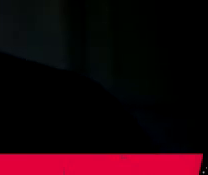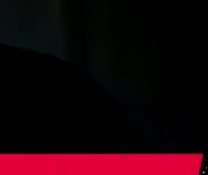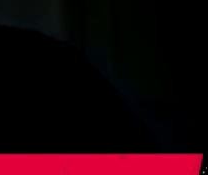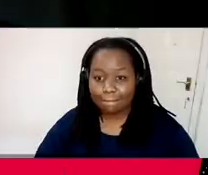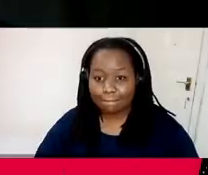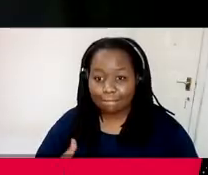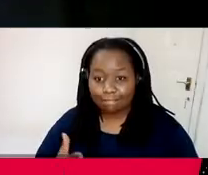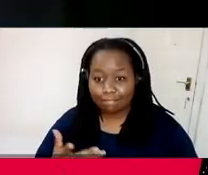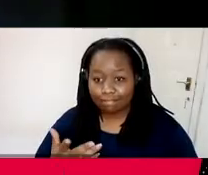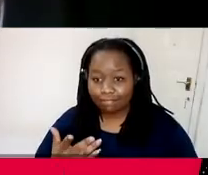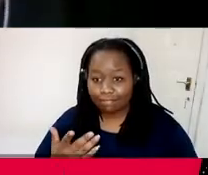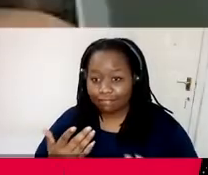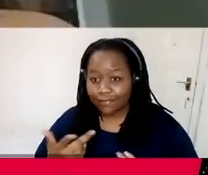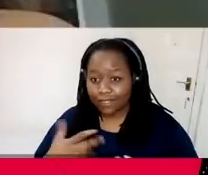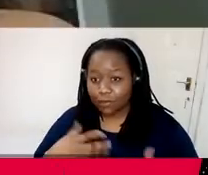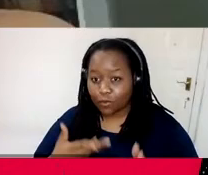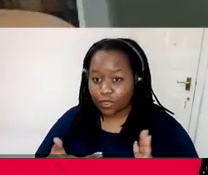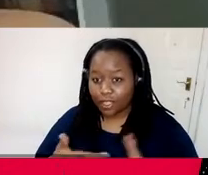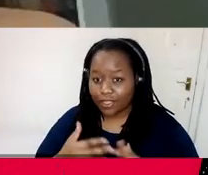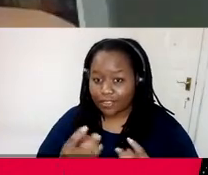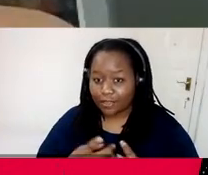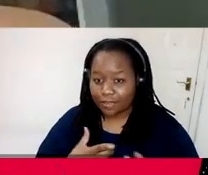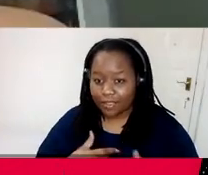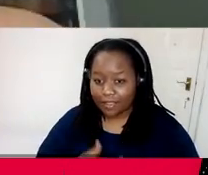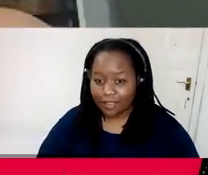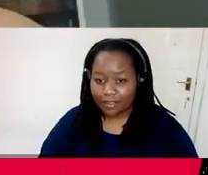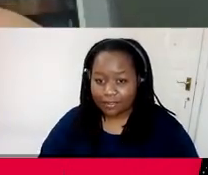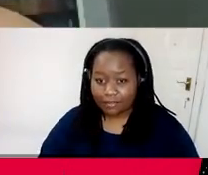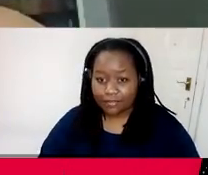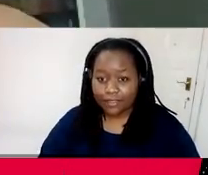the finance industry and the wider kind of